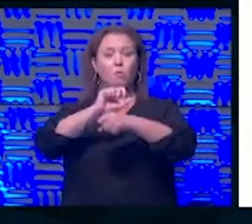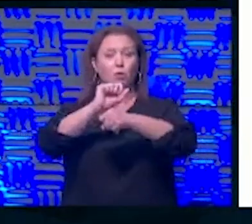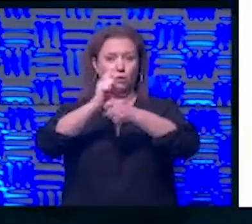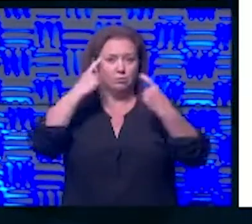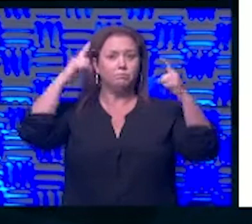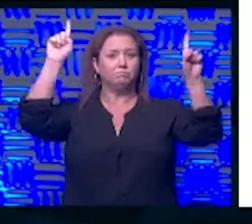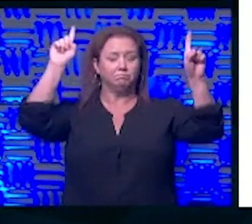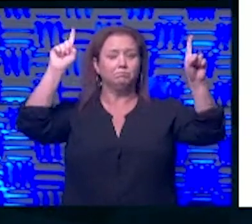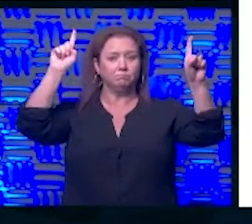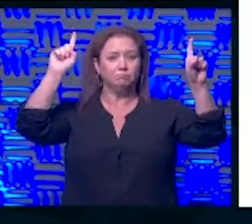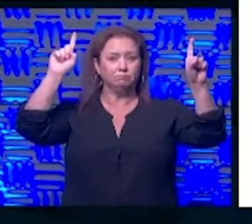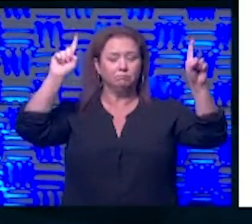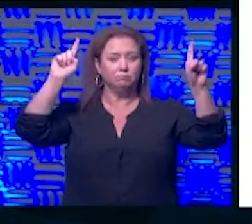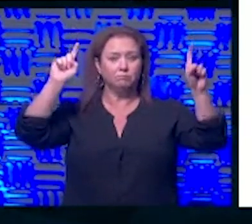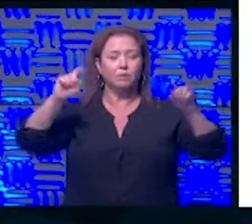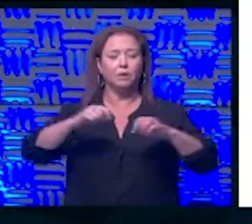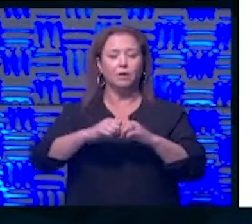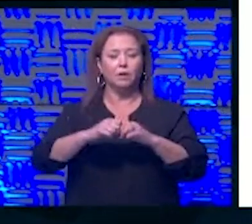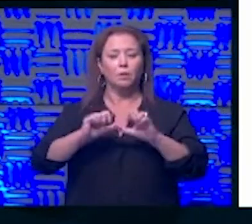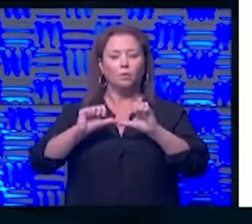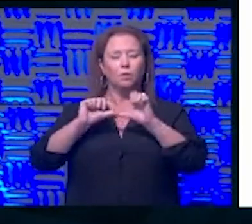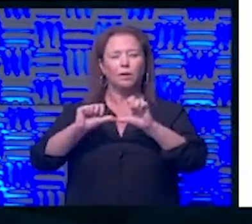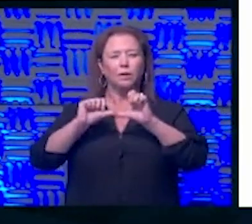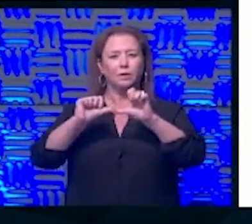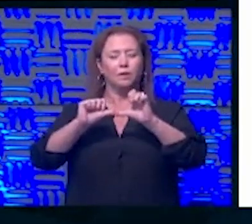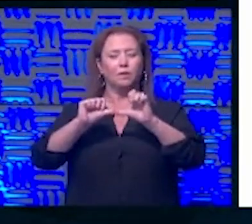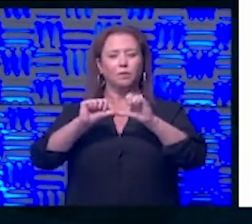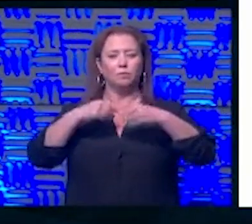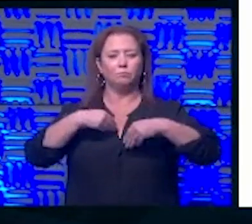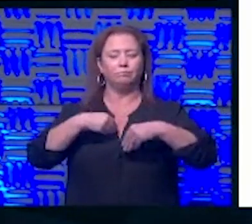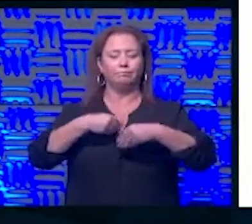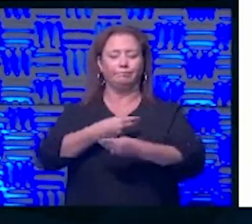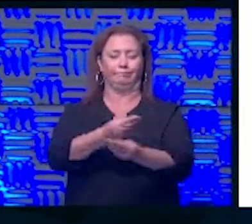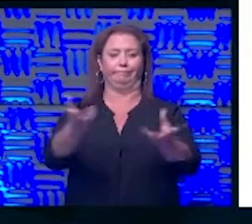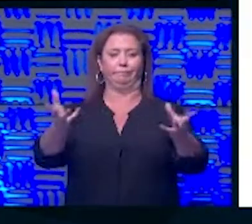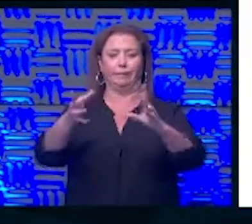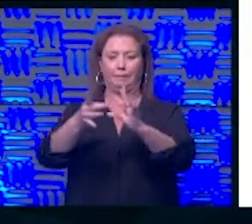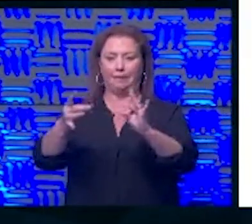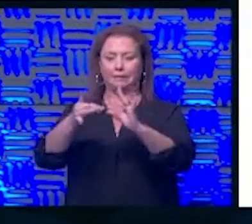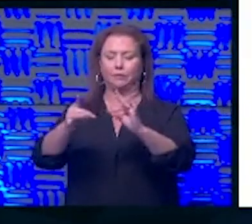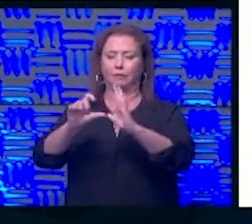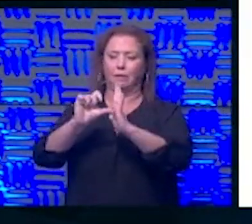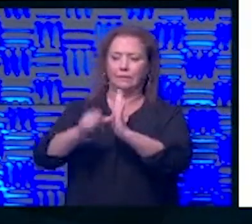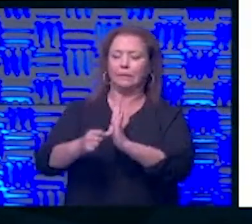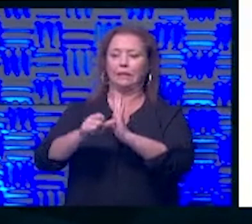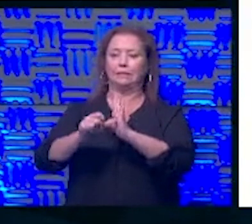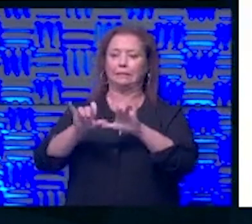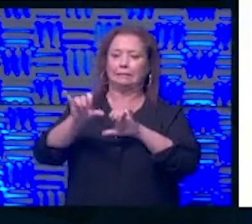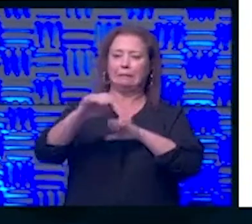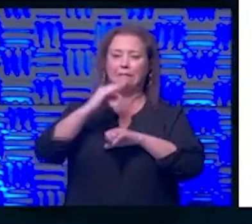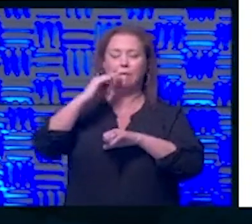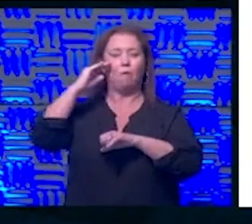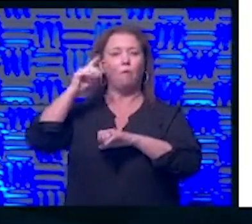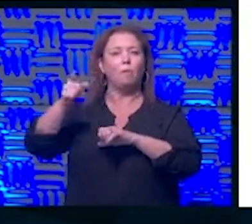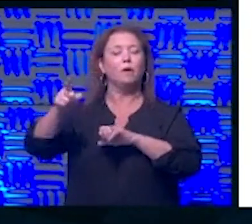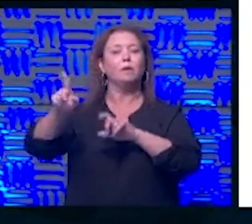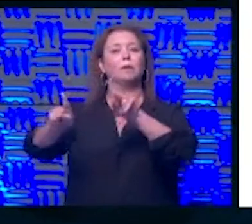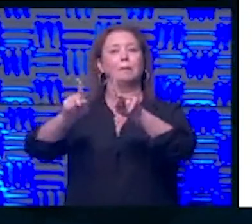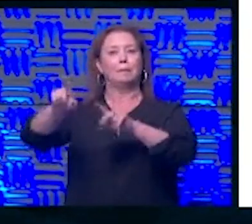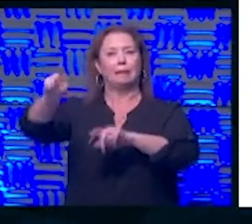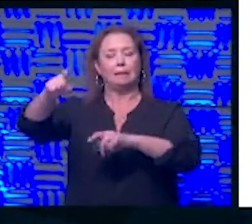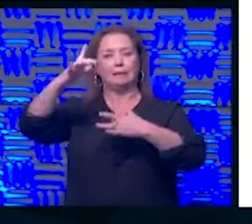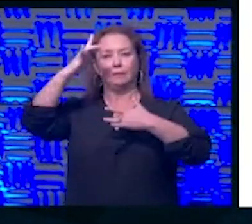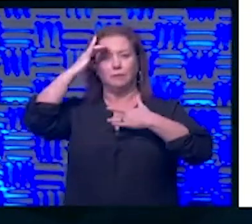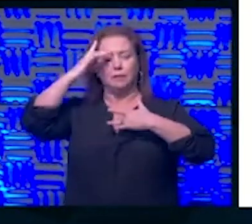it worked. It clearly works. And I think we continue to get the message to those most vulnerable that you probably need to keep staying home, and you need